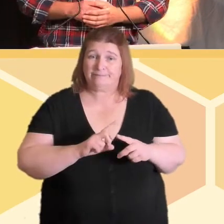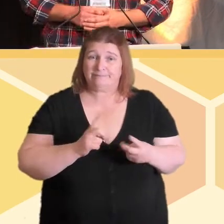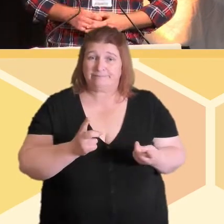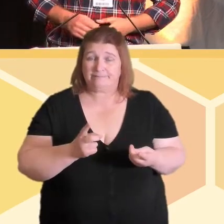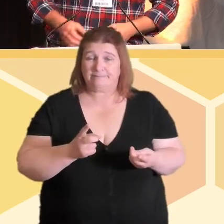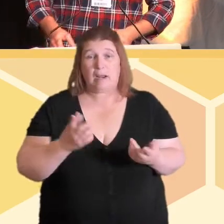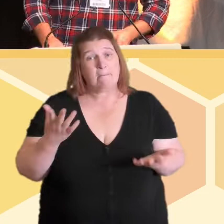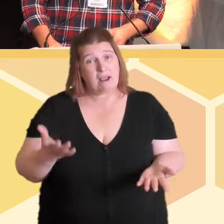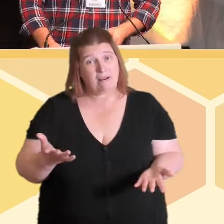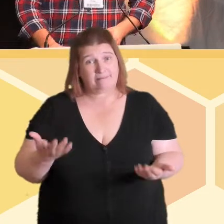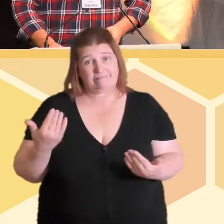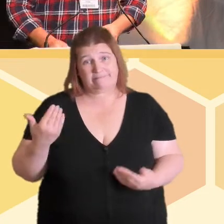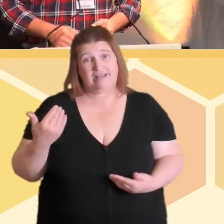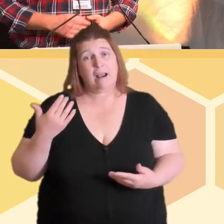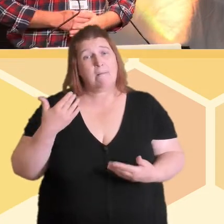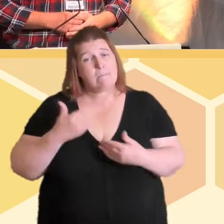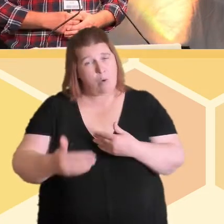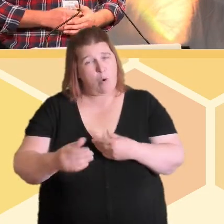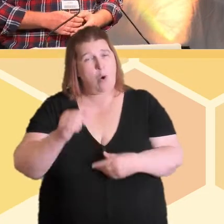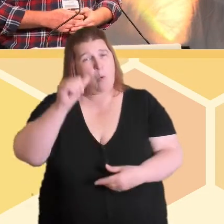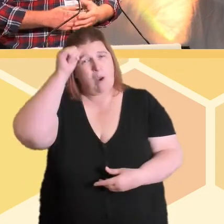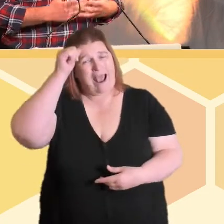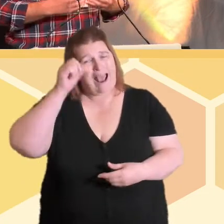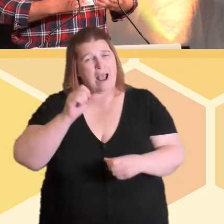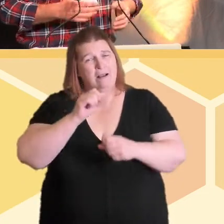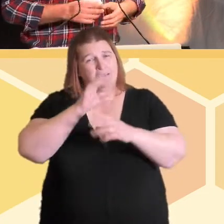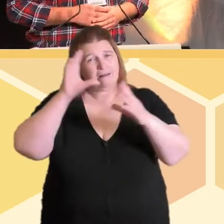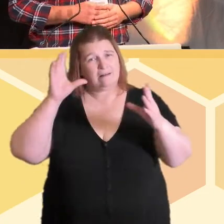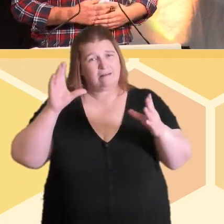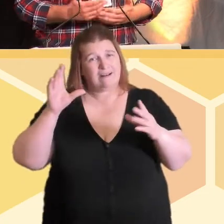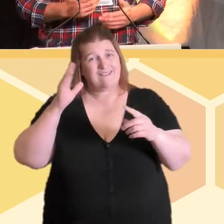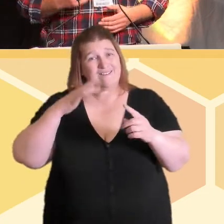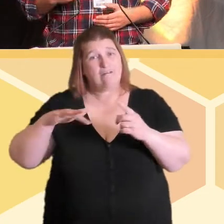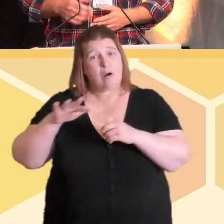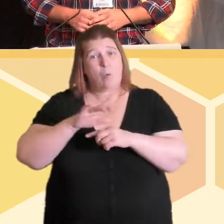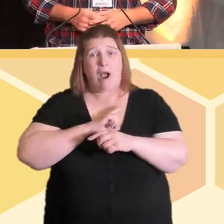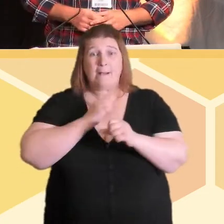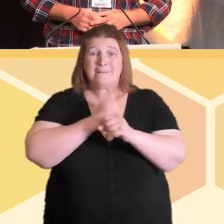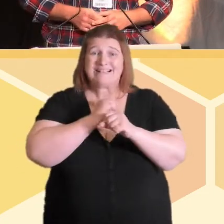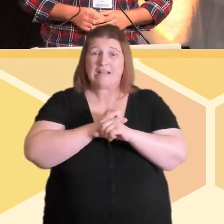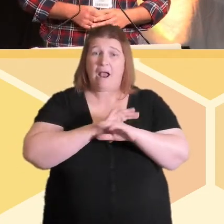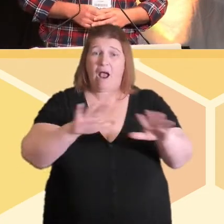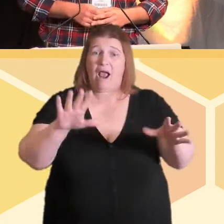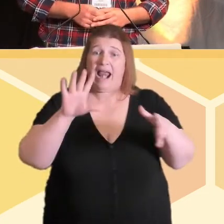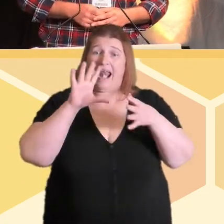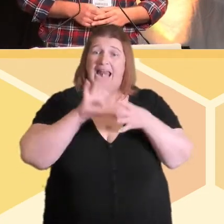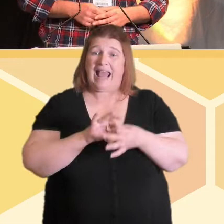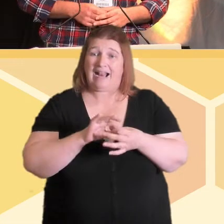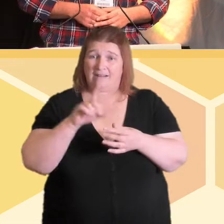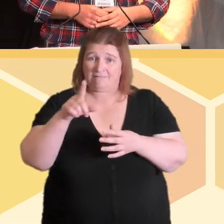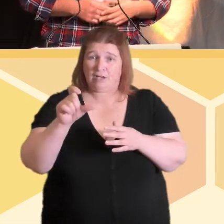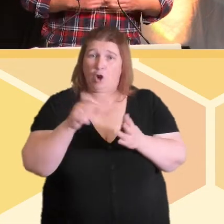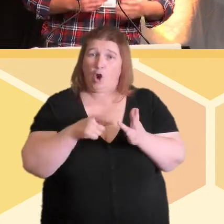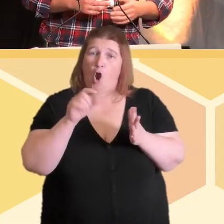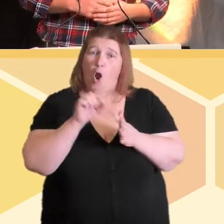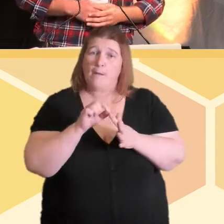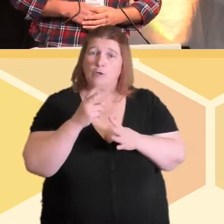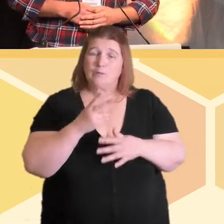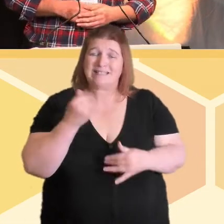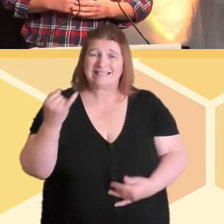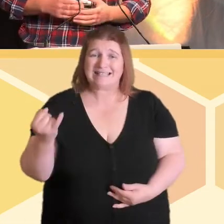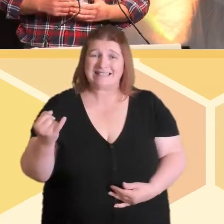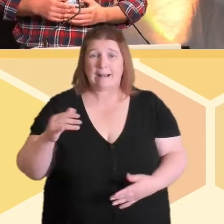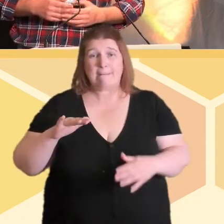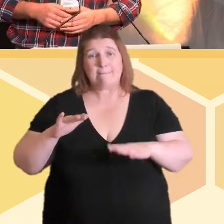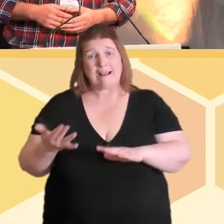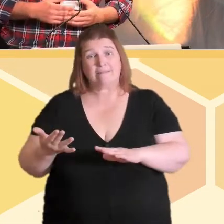has been an increase in awareness about the environmental issues, thanks in part to the media hype around COP26. And although the